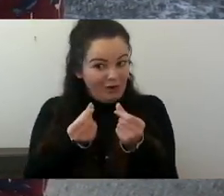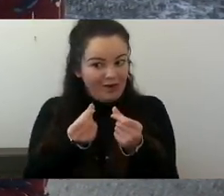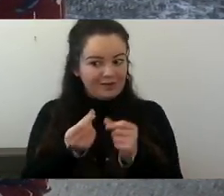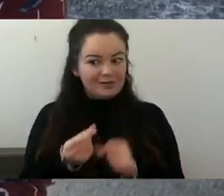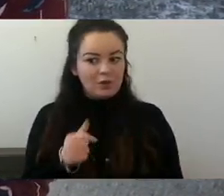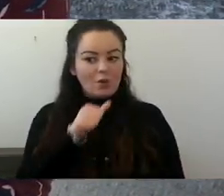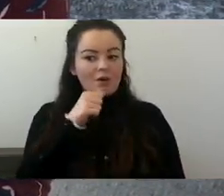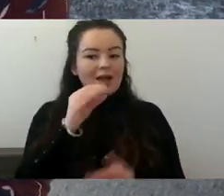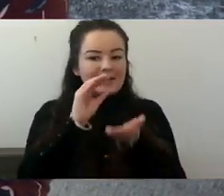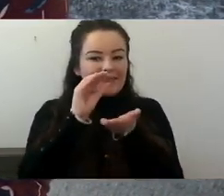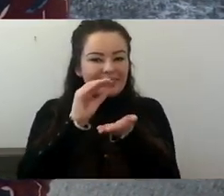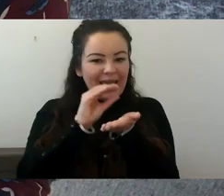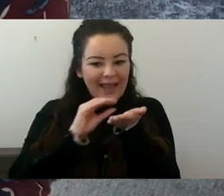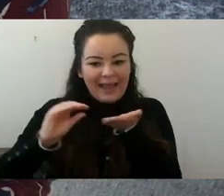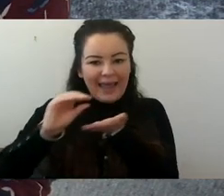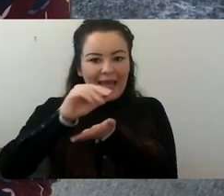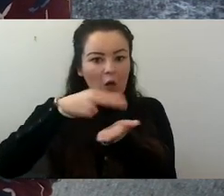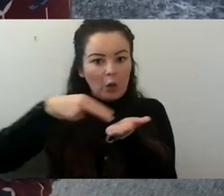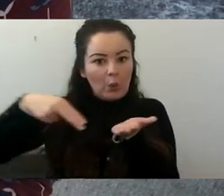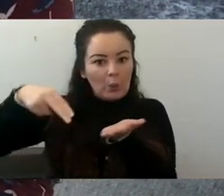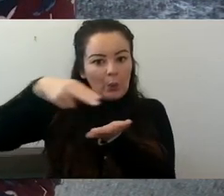It's a nice thick layer of